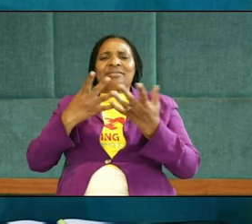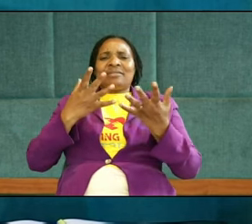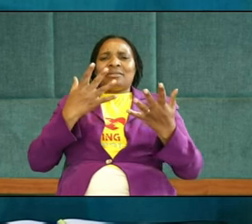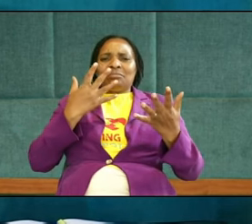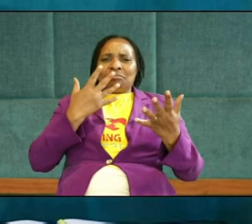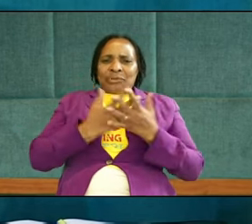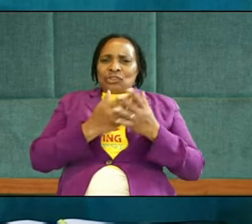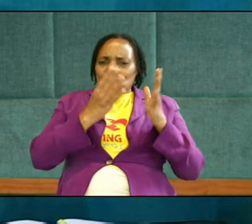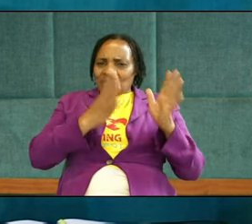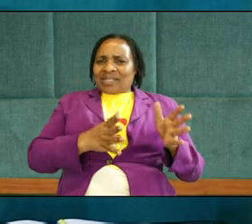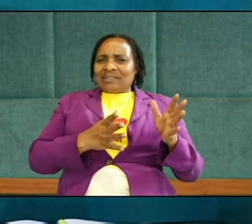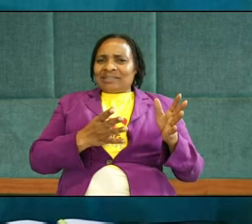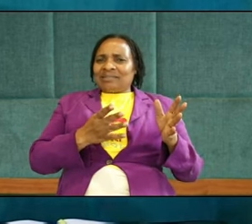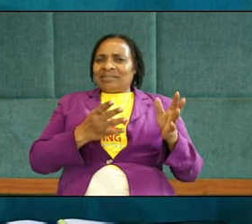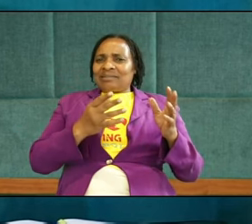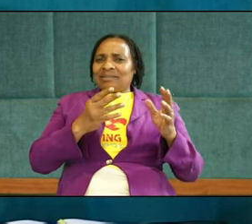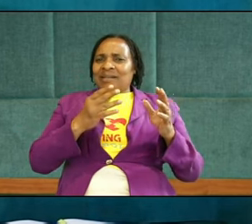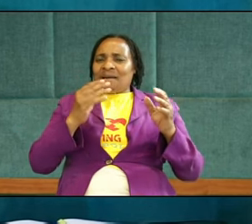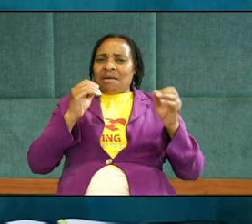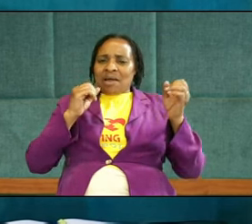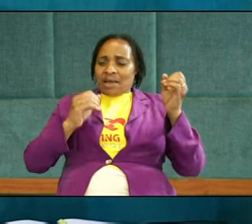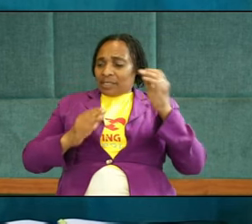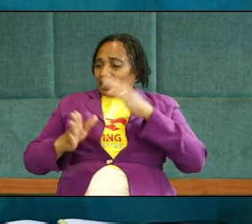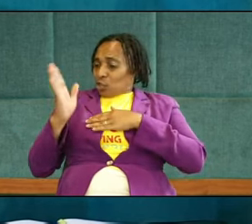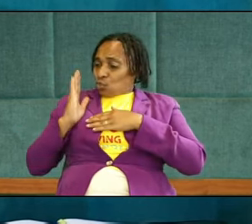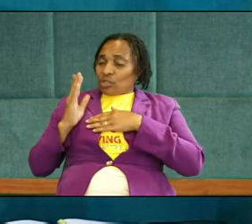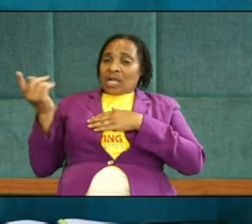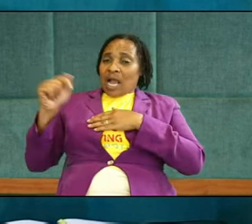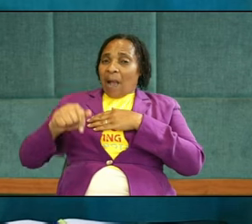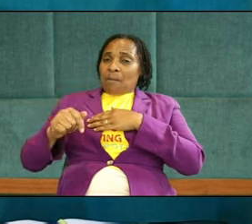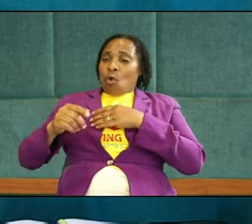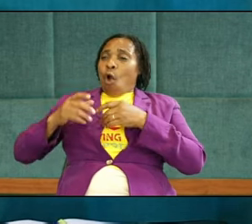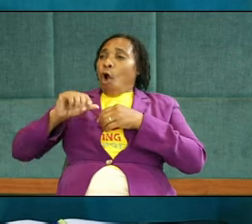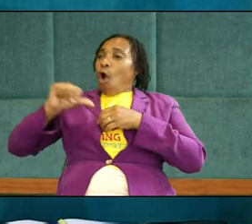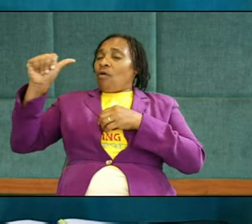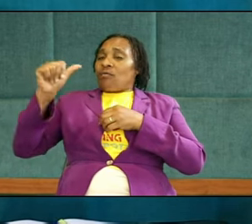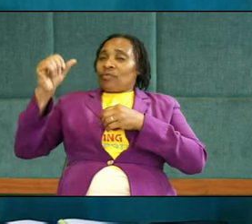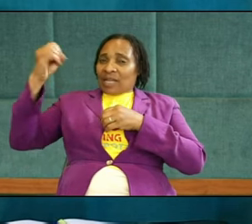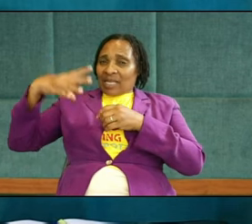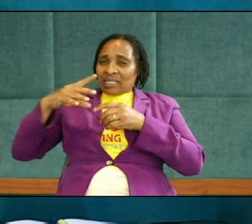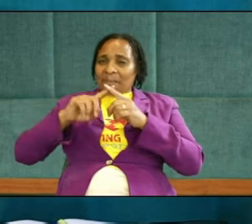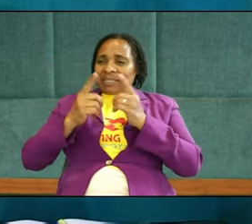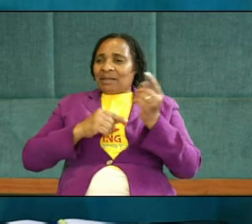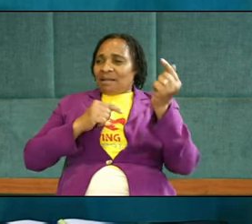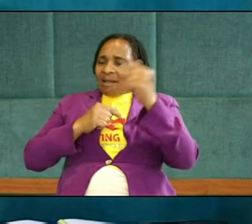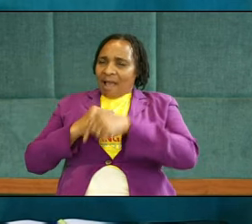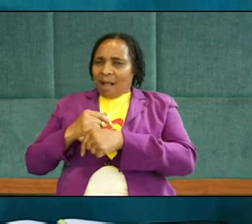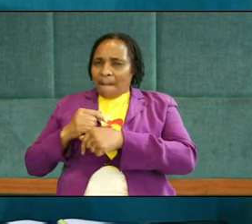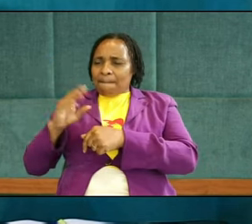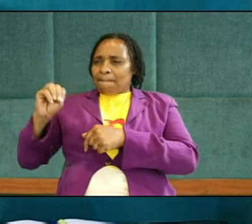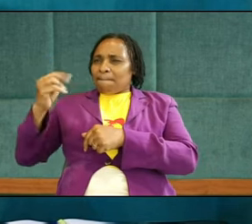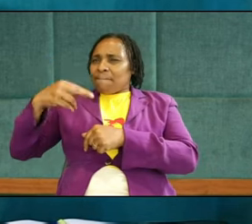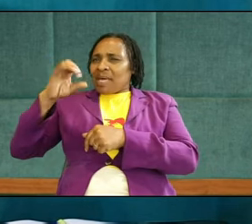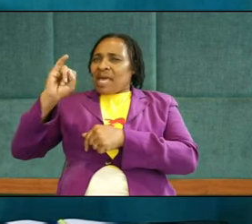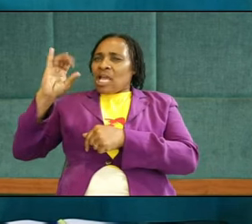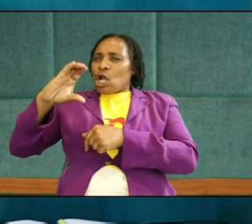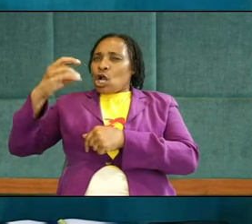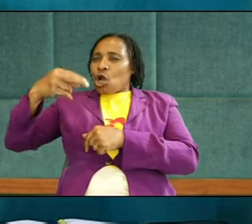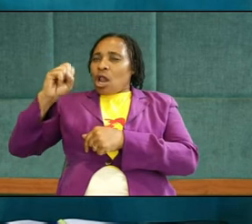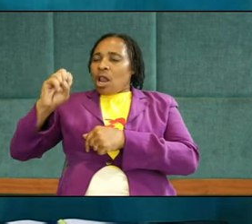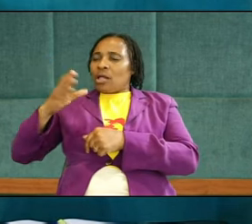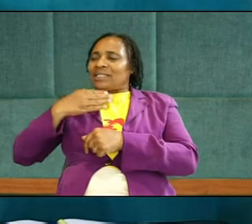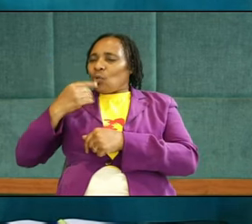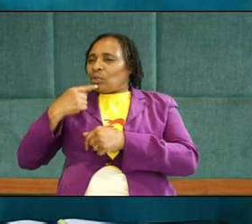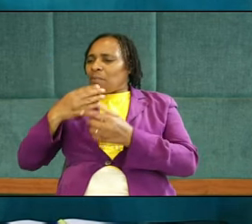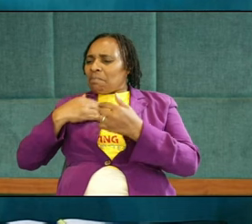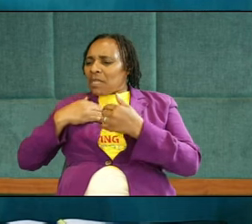lights. The next day, Yuri did not go beating people. He came to Pastor Mikel and asked him, "Tell me more about the